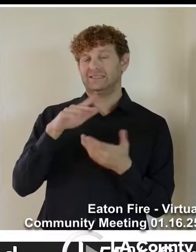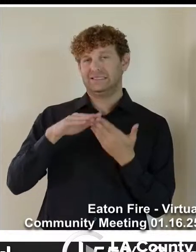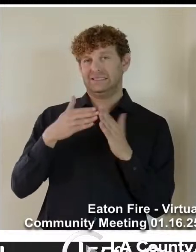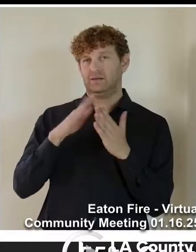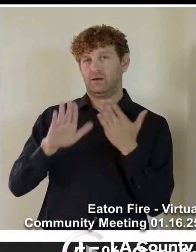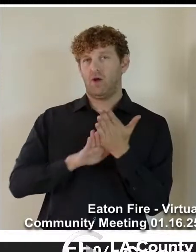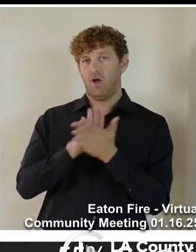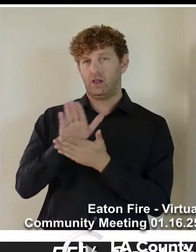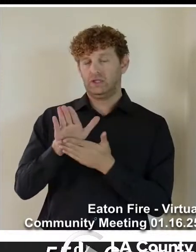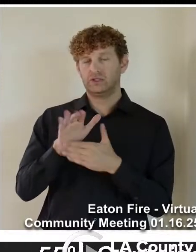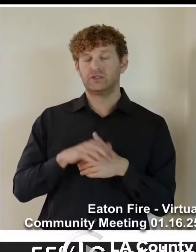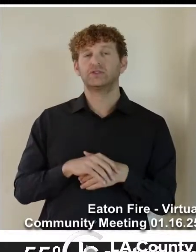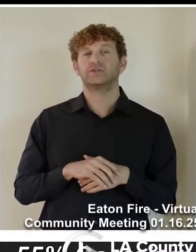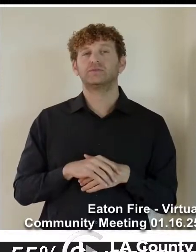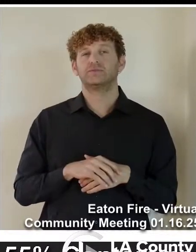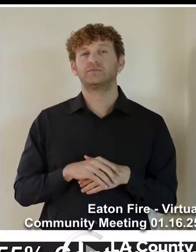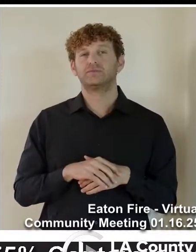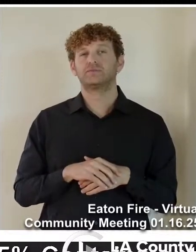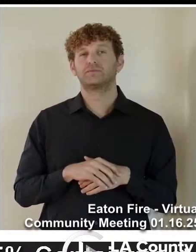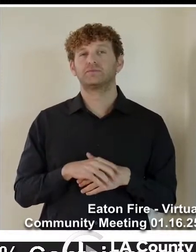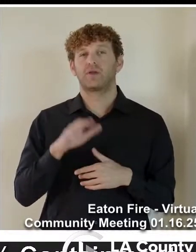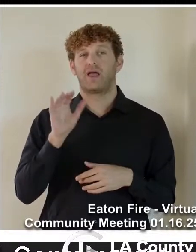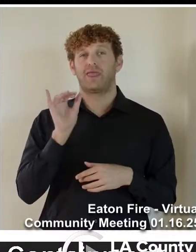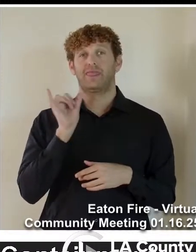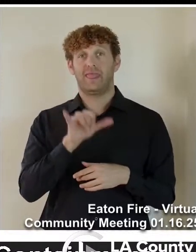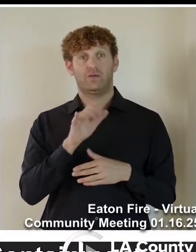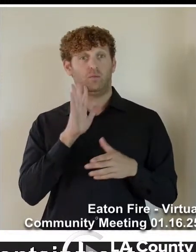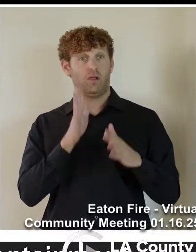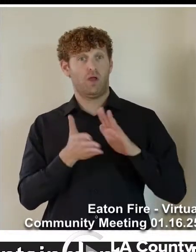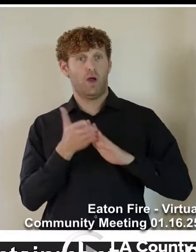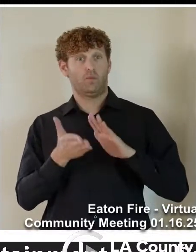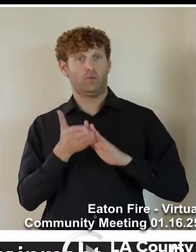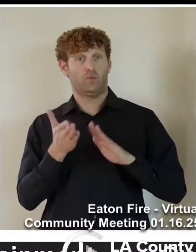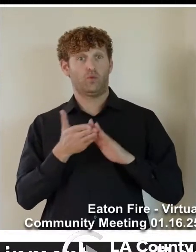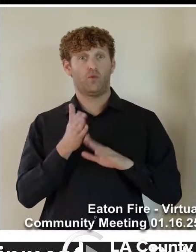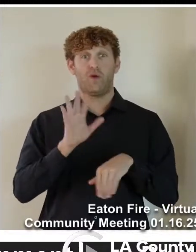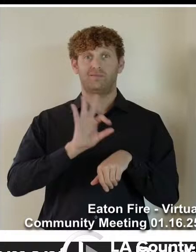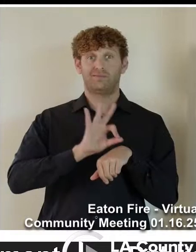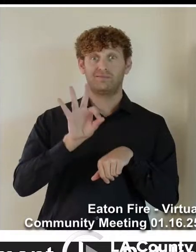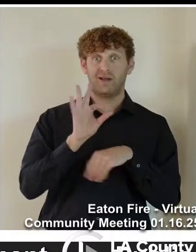Boulevard, and will be operational between 9 a.m. and 8 p.m.